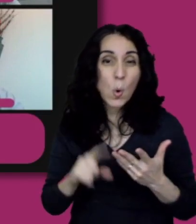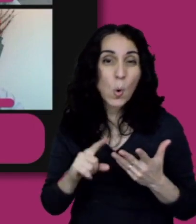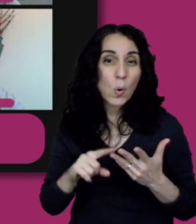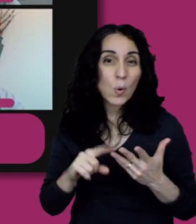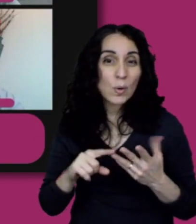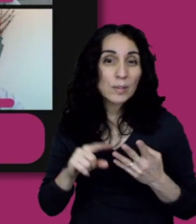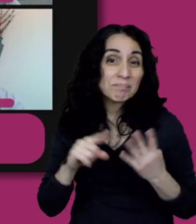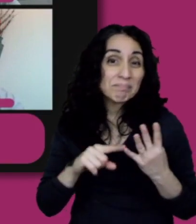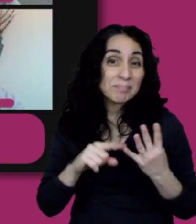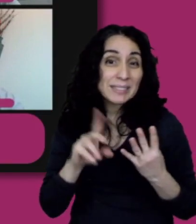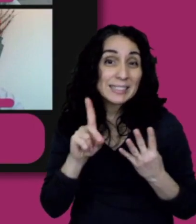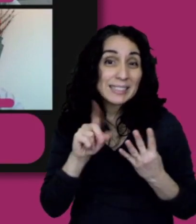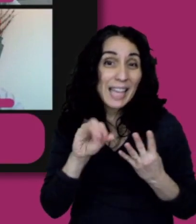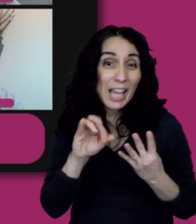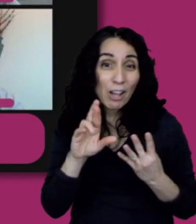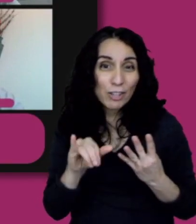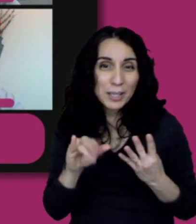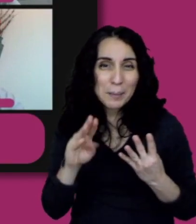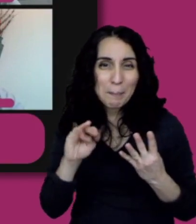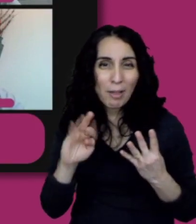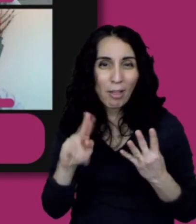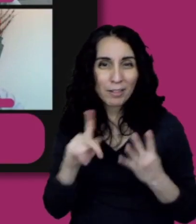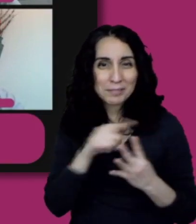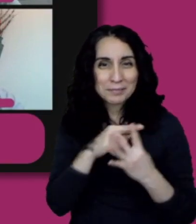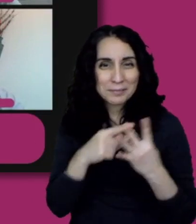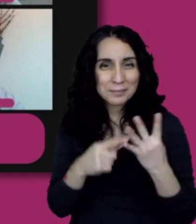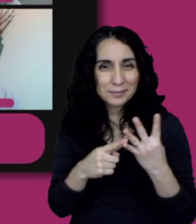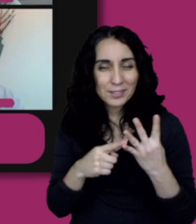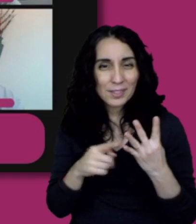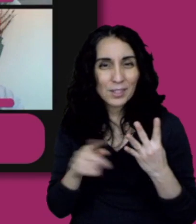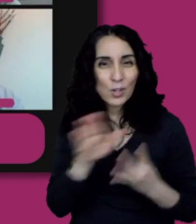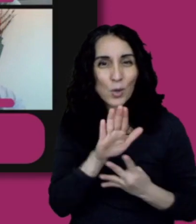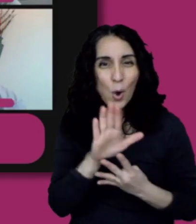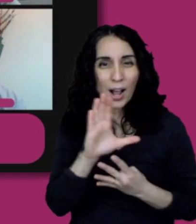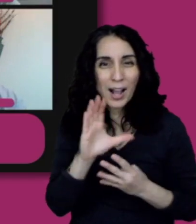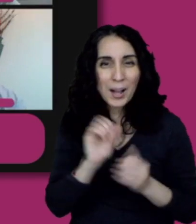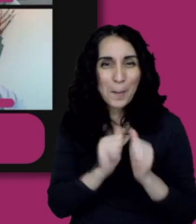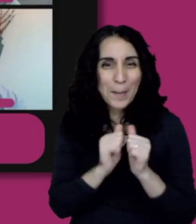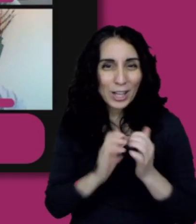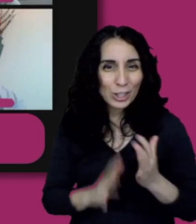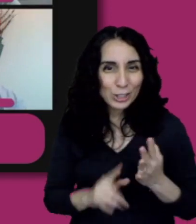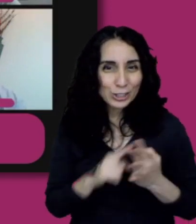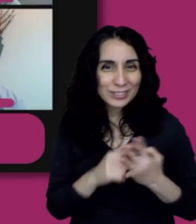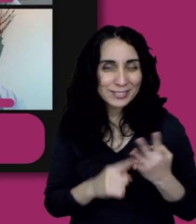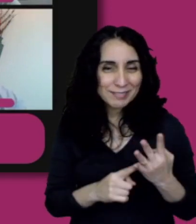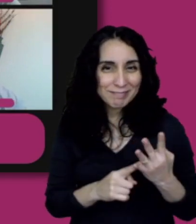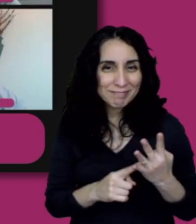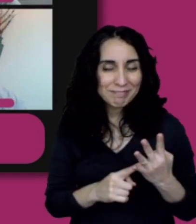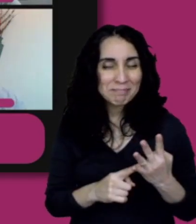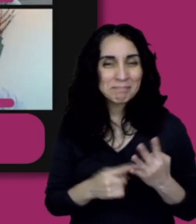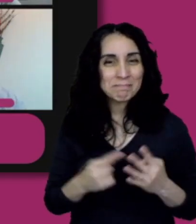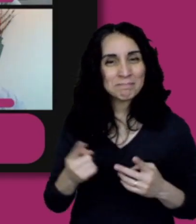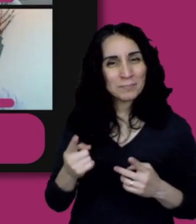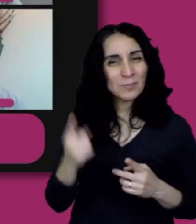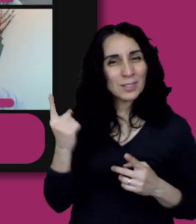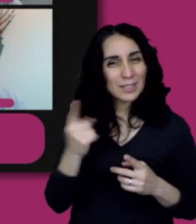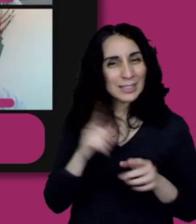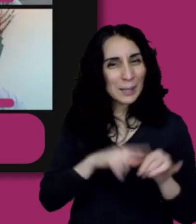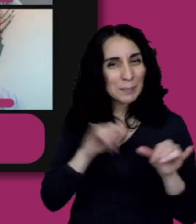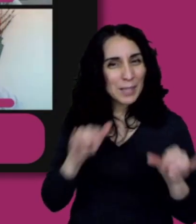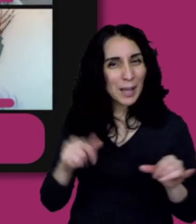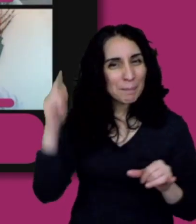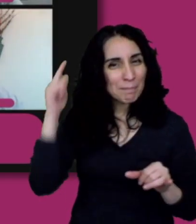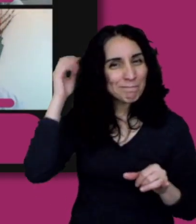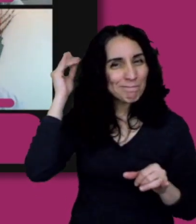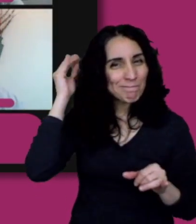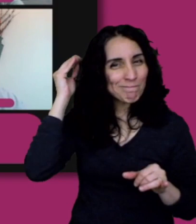soy, and then like dairy milk. Now, and so that's where you need to, and then as part of that, be thinking